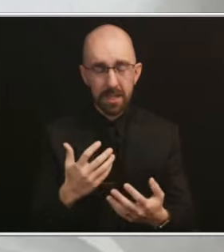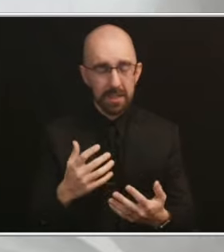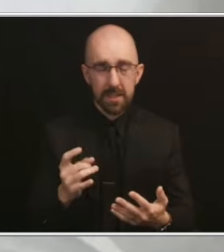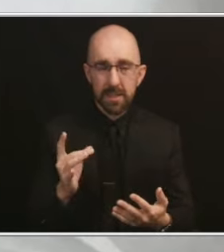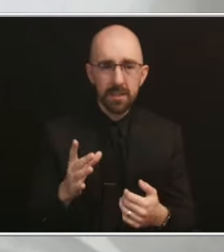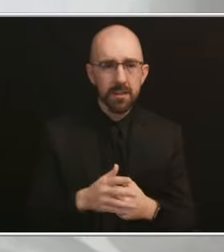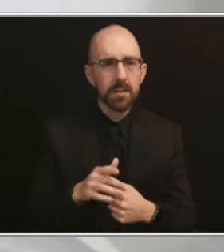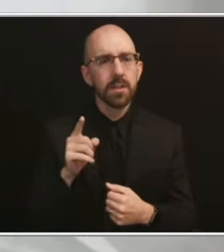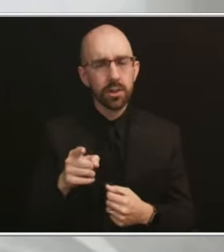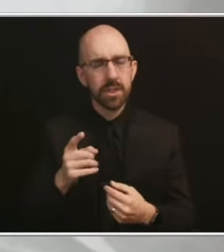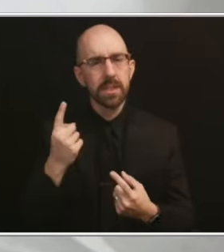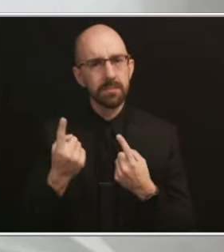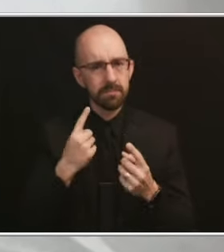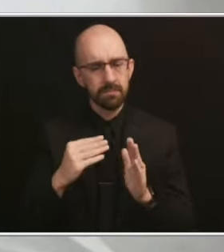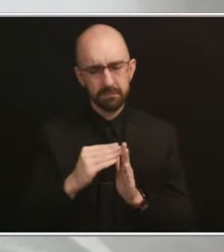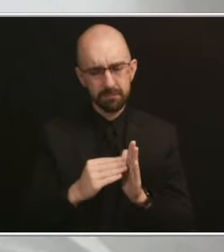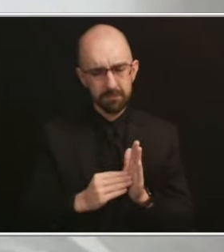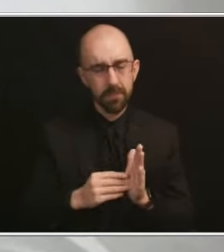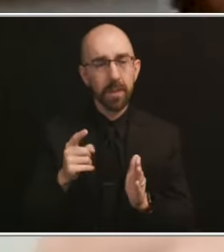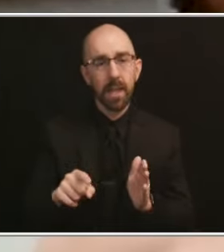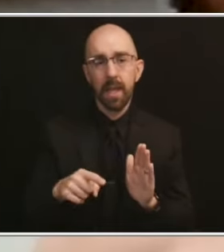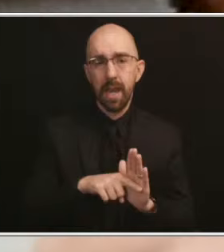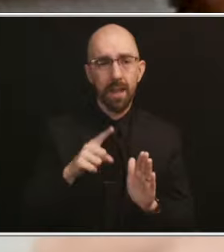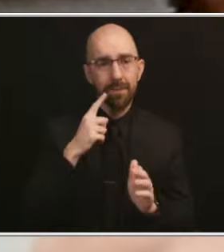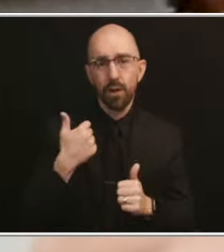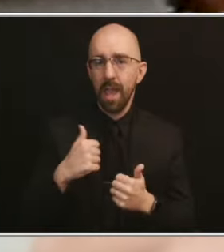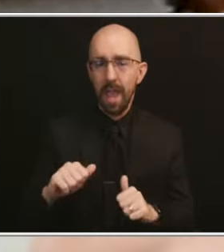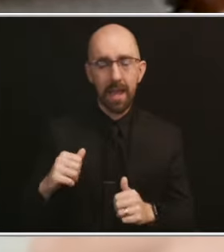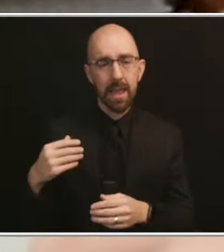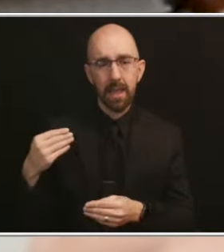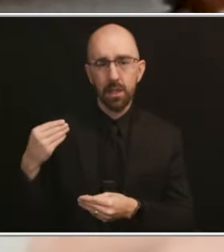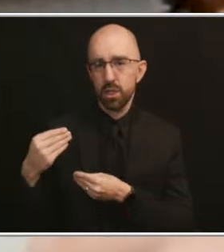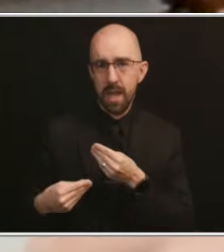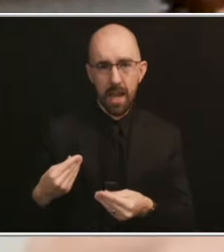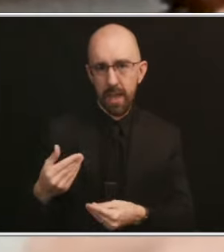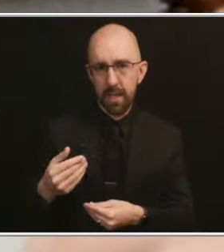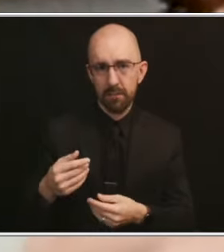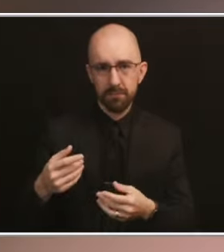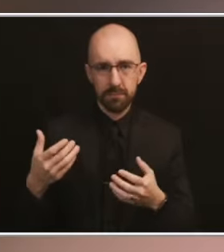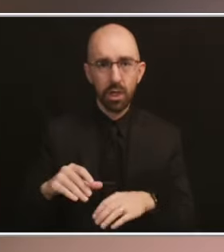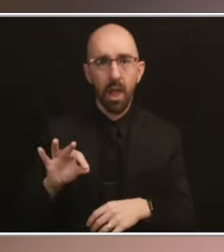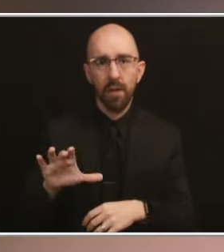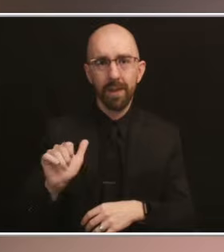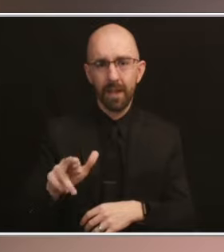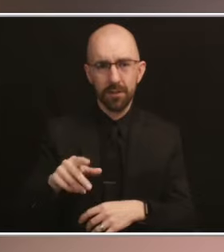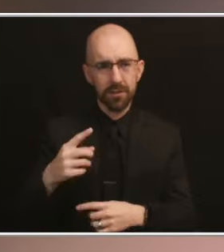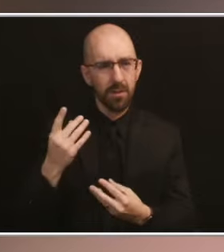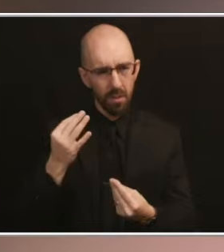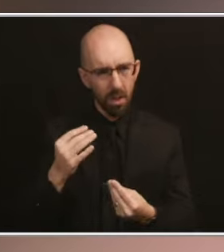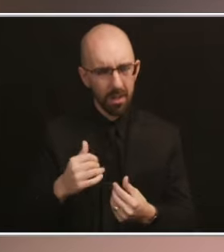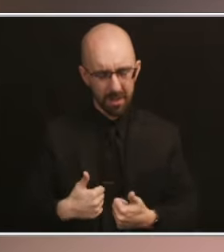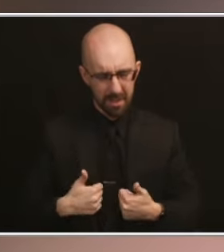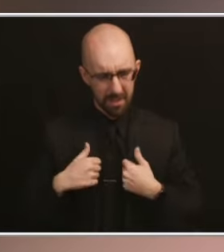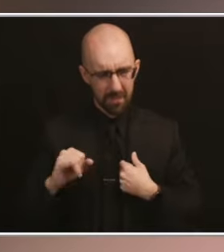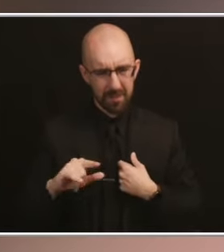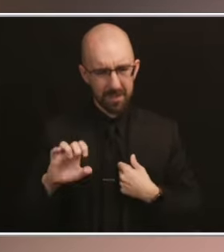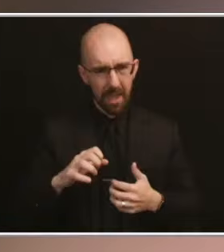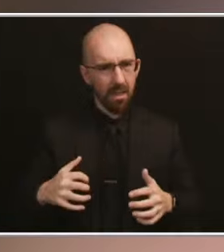inventory. She tested negative for any genetic markers for cancer. It got her thinking. Had her lifestyle caught up with her?